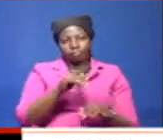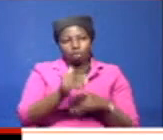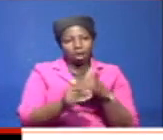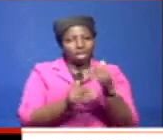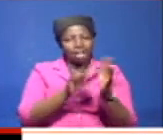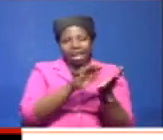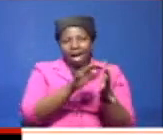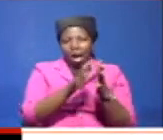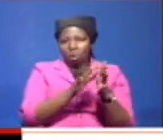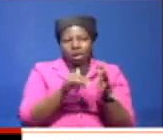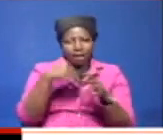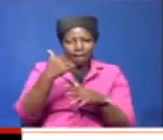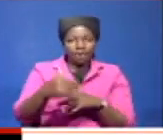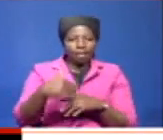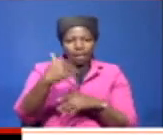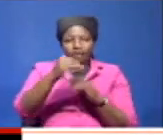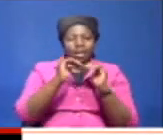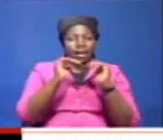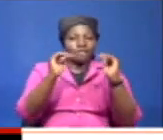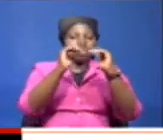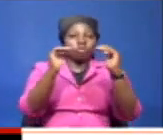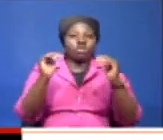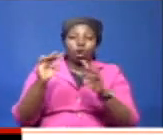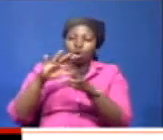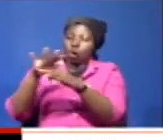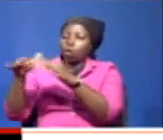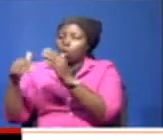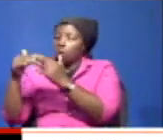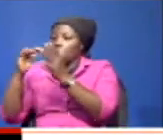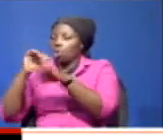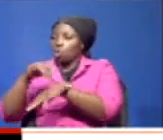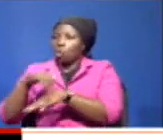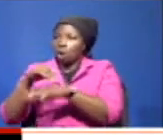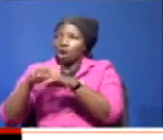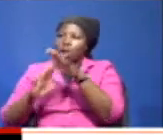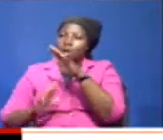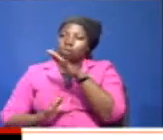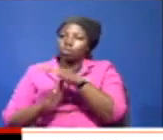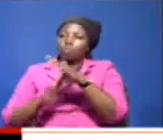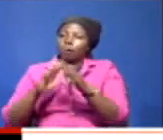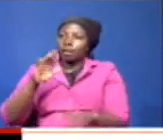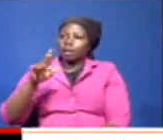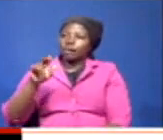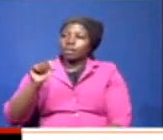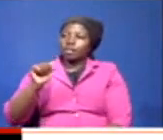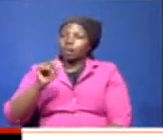all were on Rally too, all on Super Rally. On Super Rally, yes. And